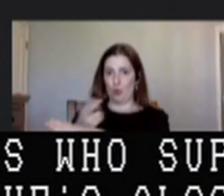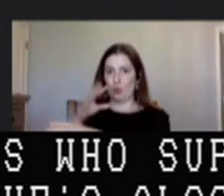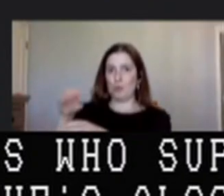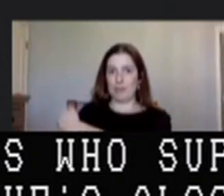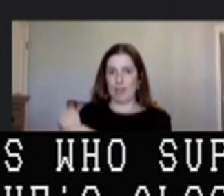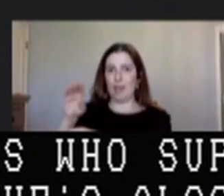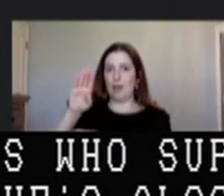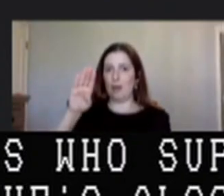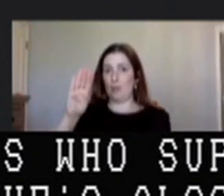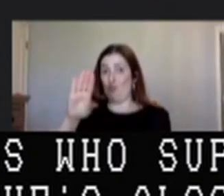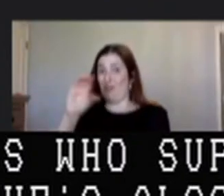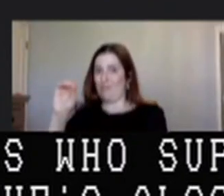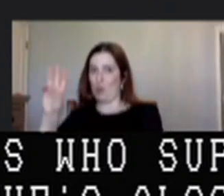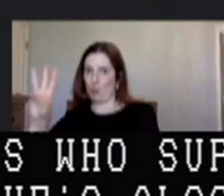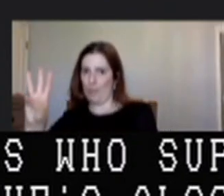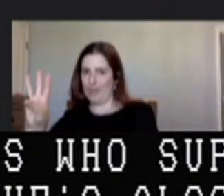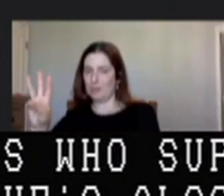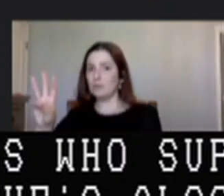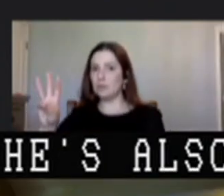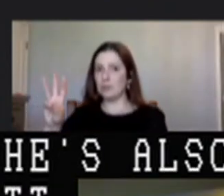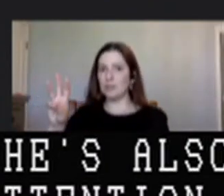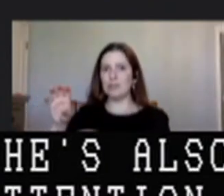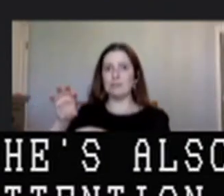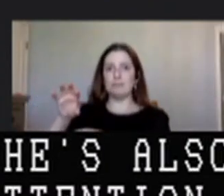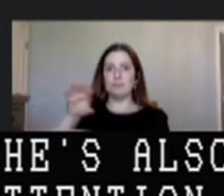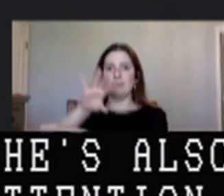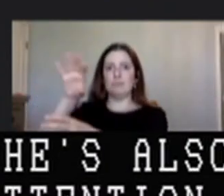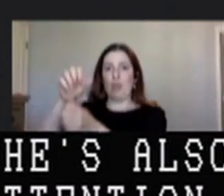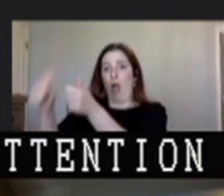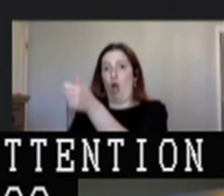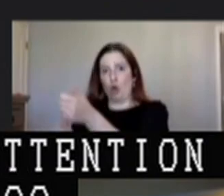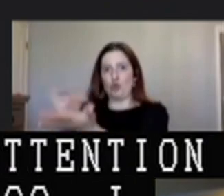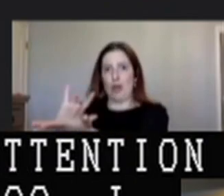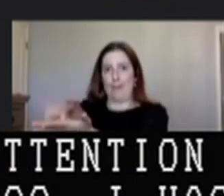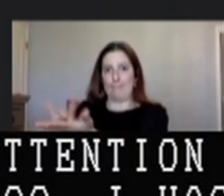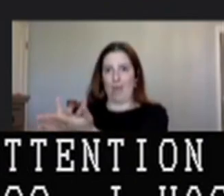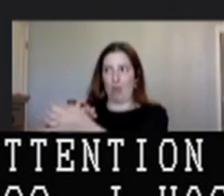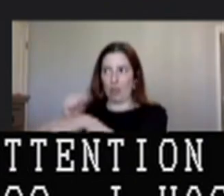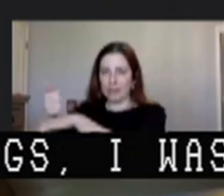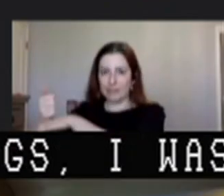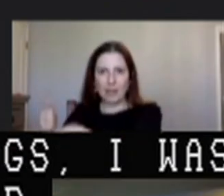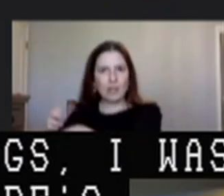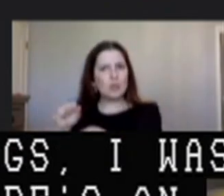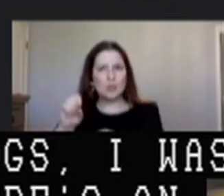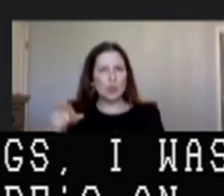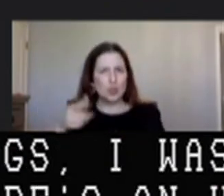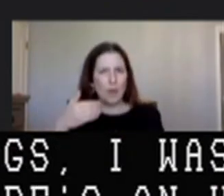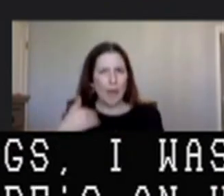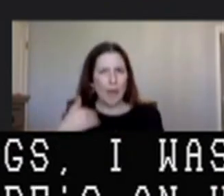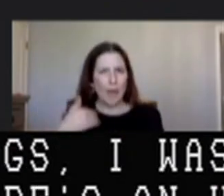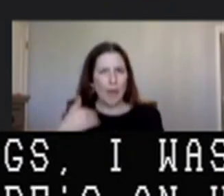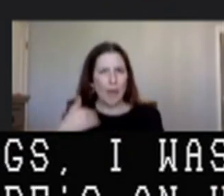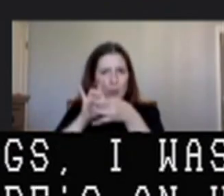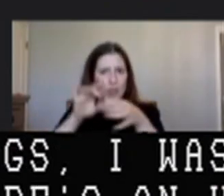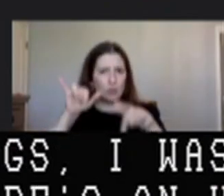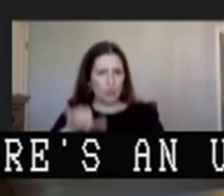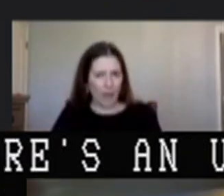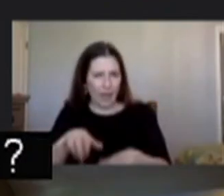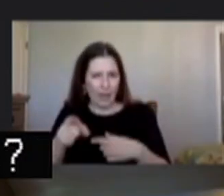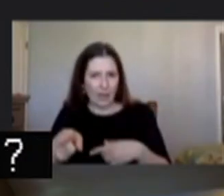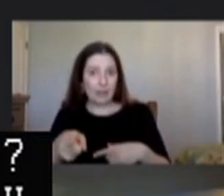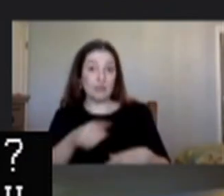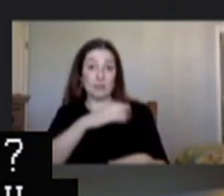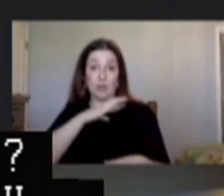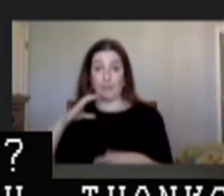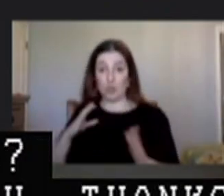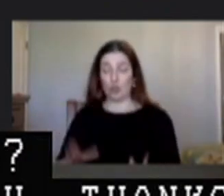more attention in medical settings, I was just wondering if there's an update up in that regard. Yeah, thanks, Elizabeth. So